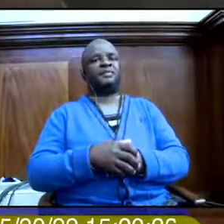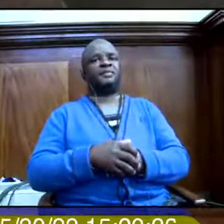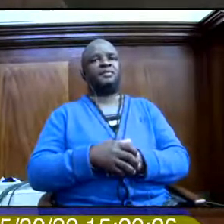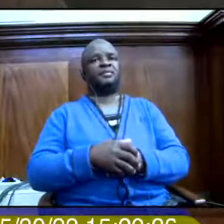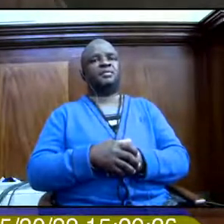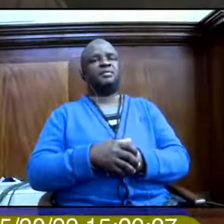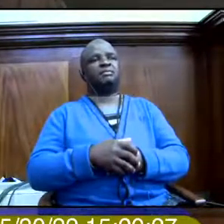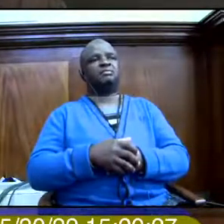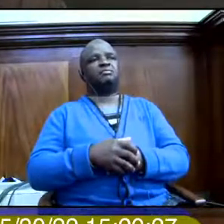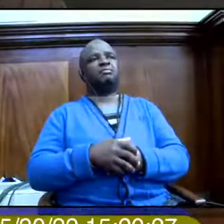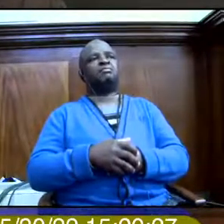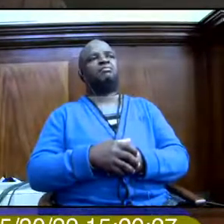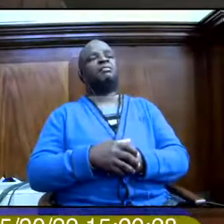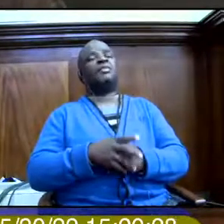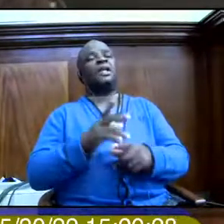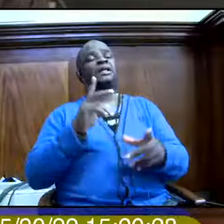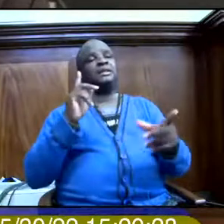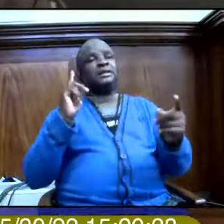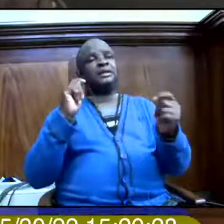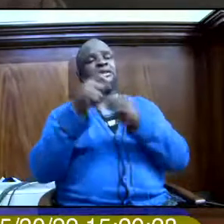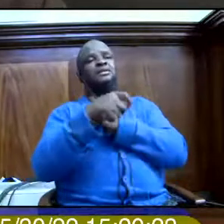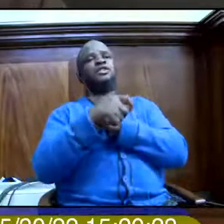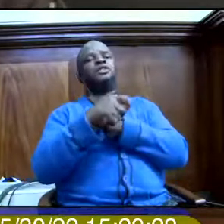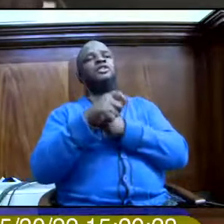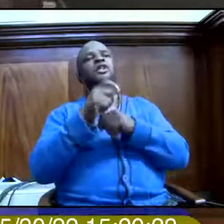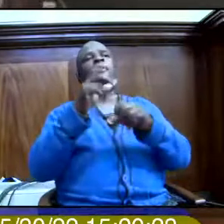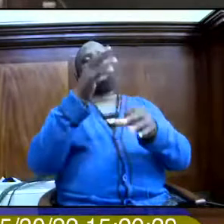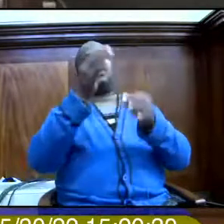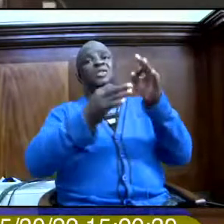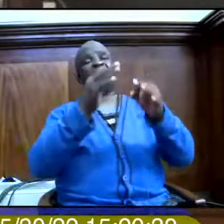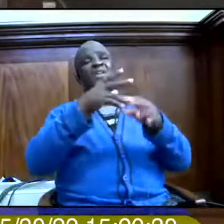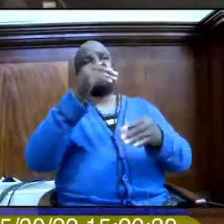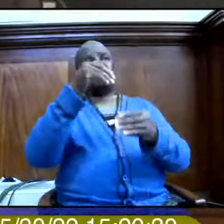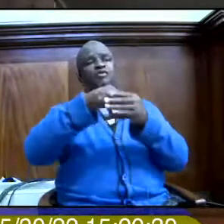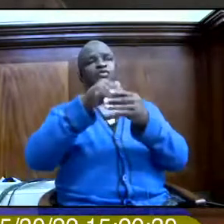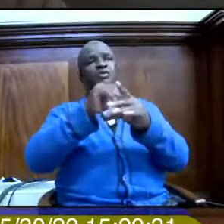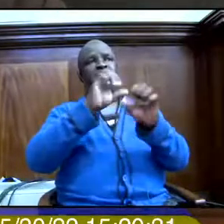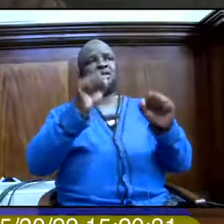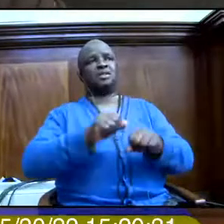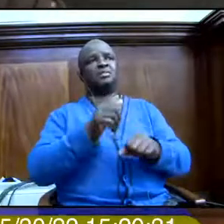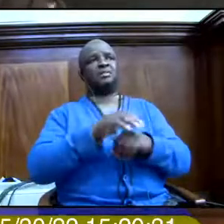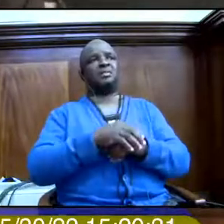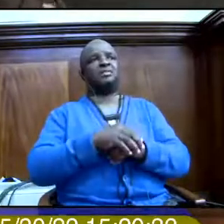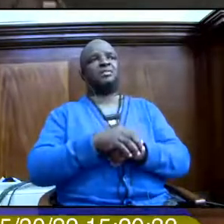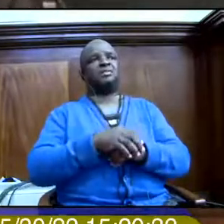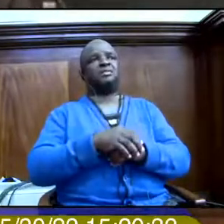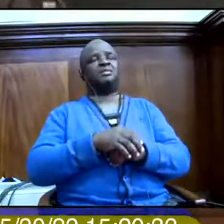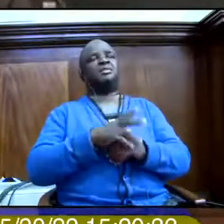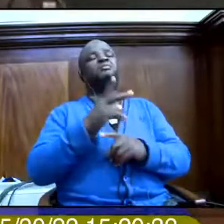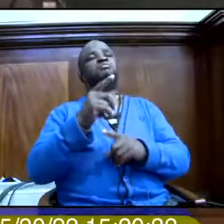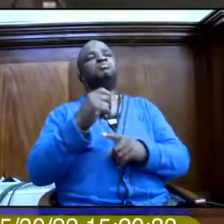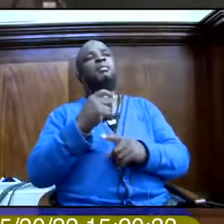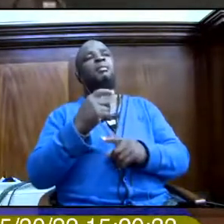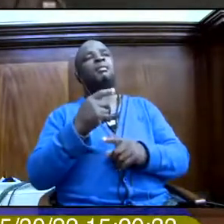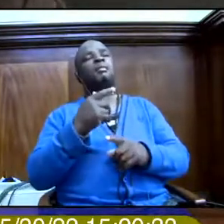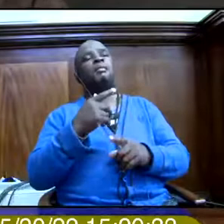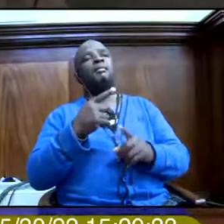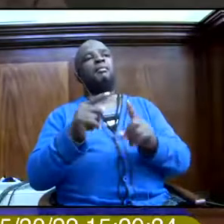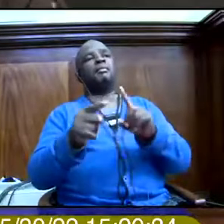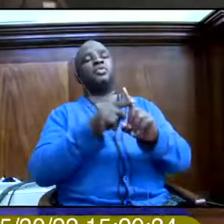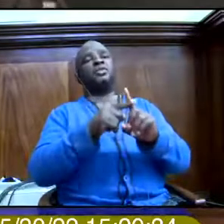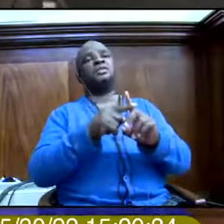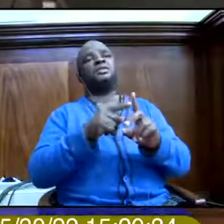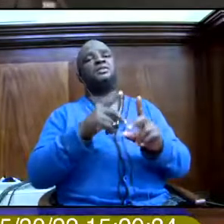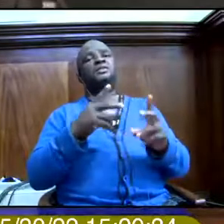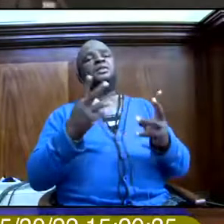reform of the political electoral system the magnificent turnout of people